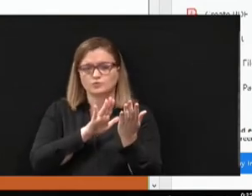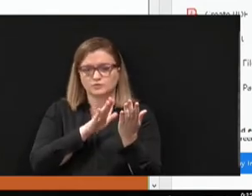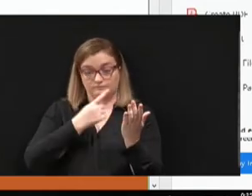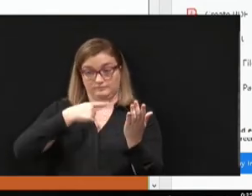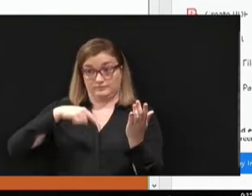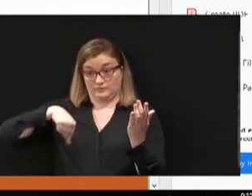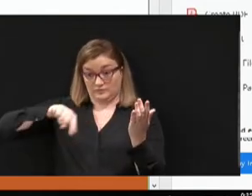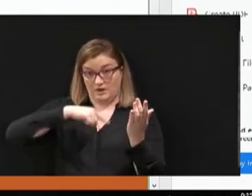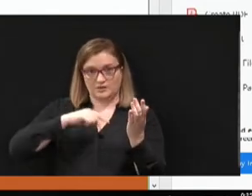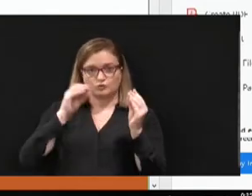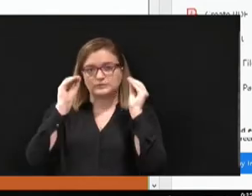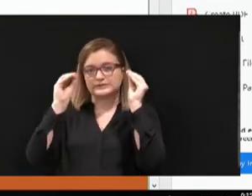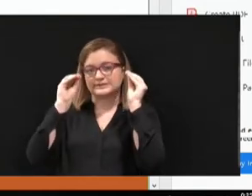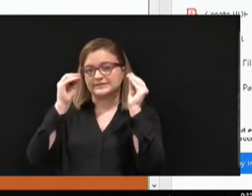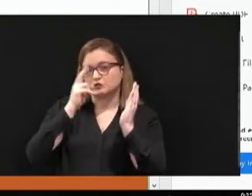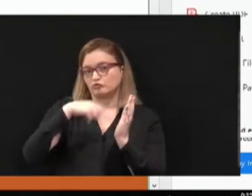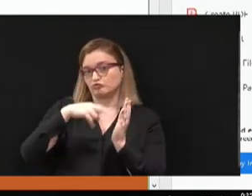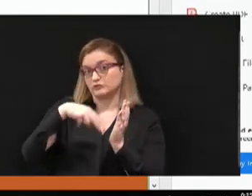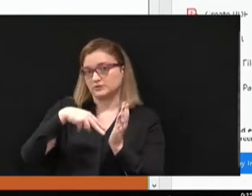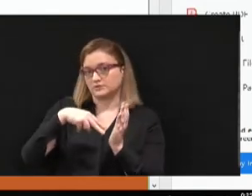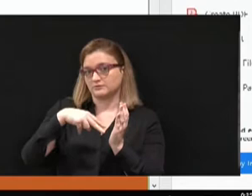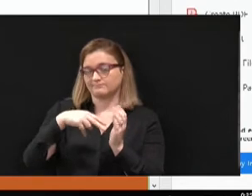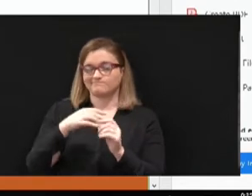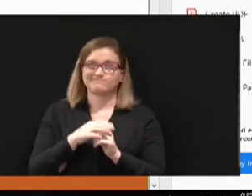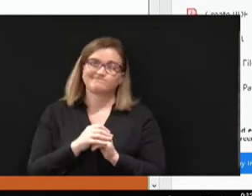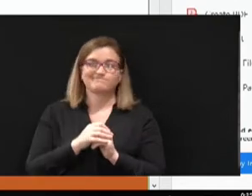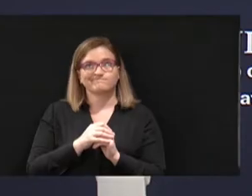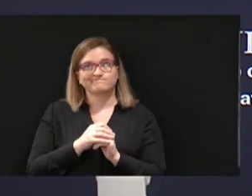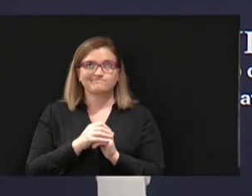reading. Up until about